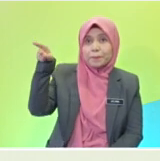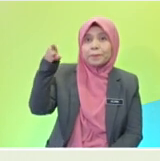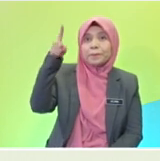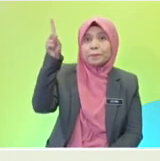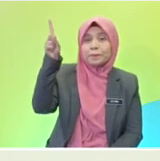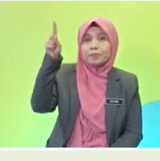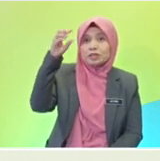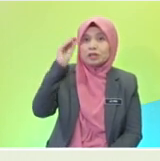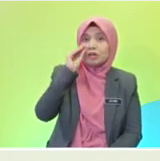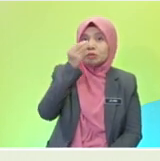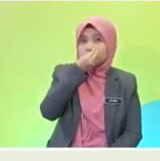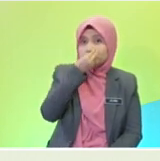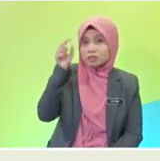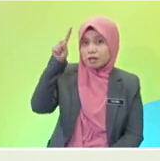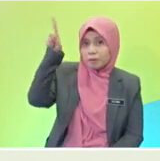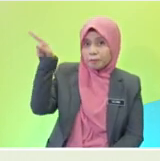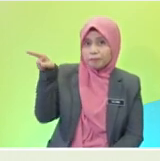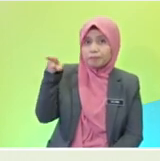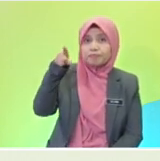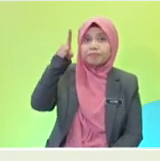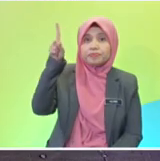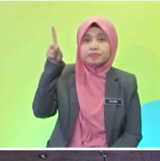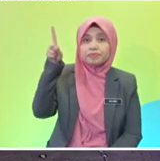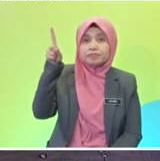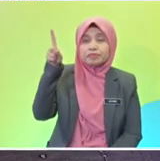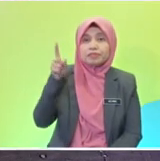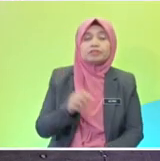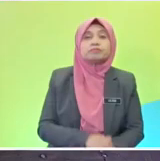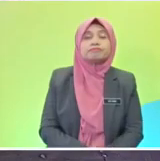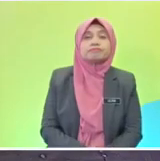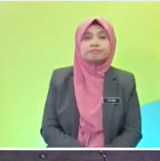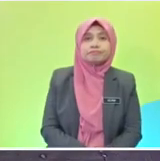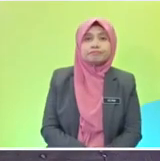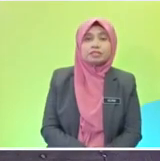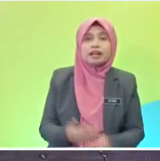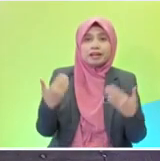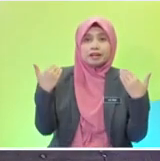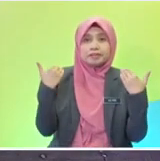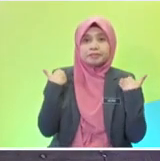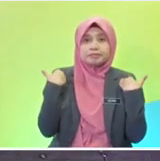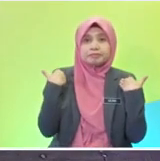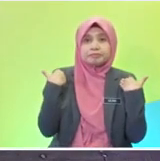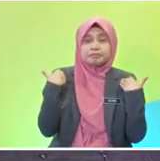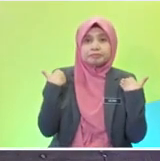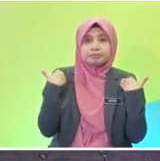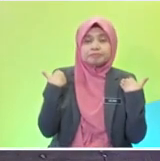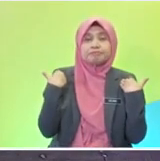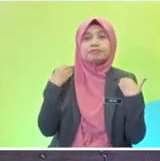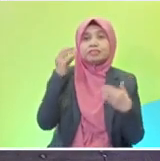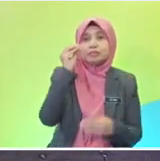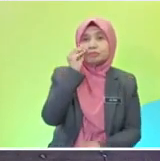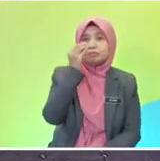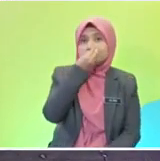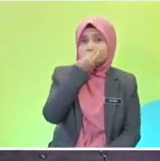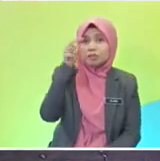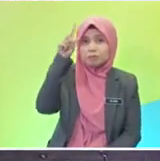It's yellow in color. Sunflower. We have an example in front of us here, yes, teacher. Yes, I also have some sunflower here. So